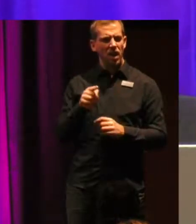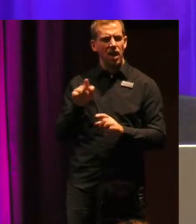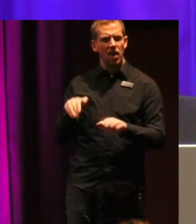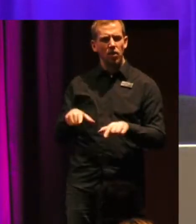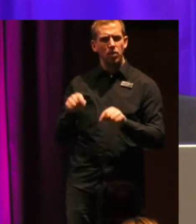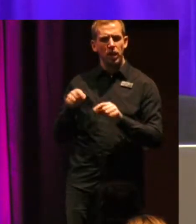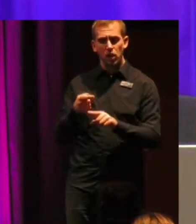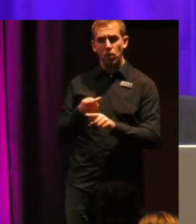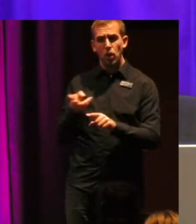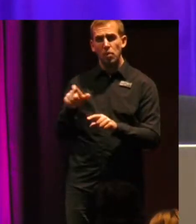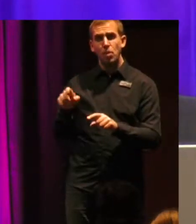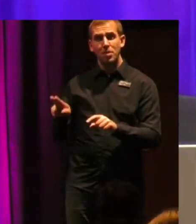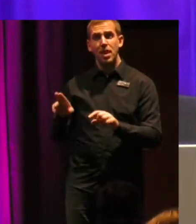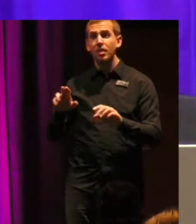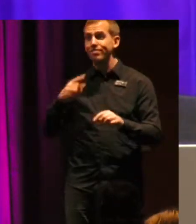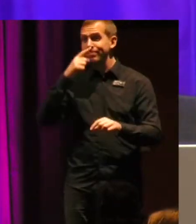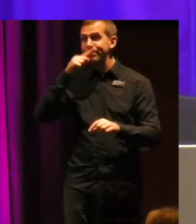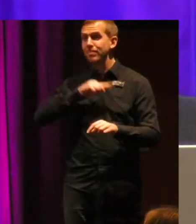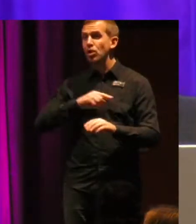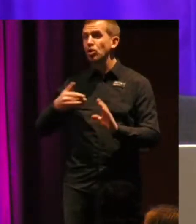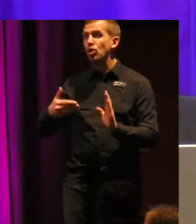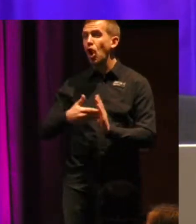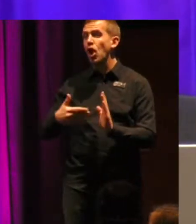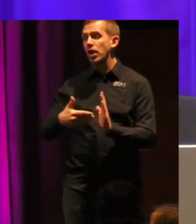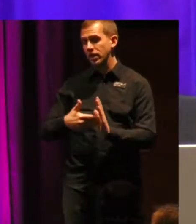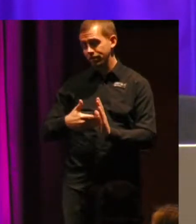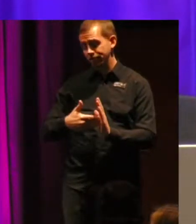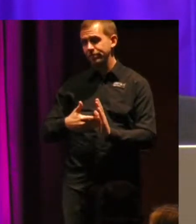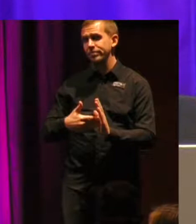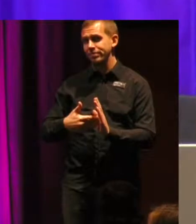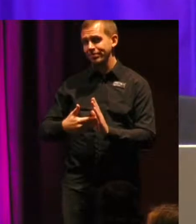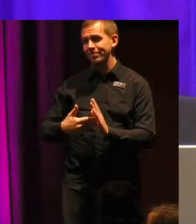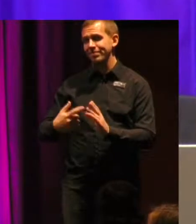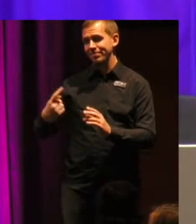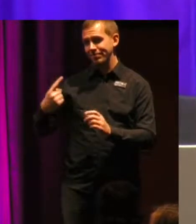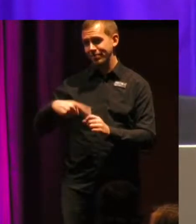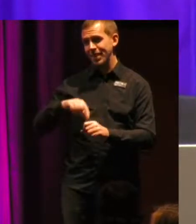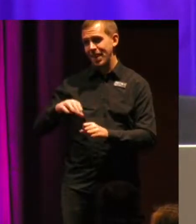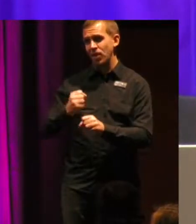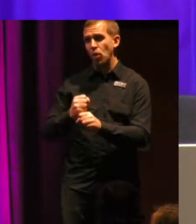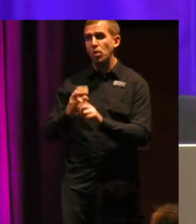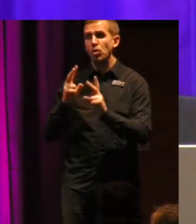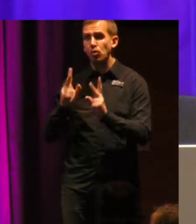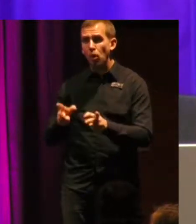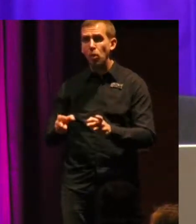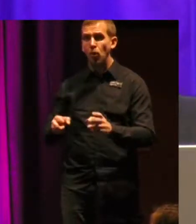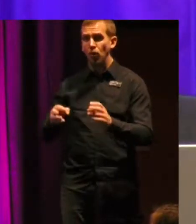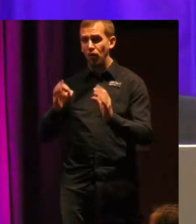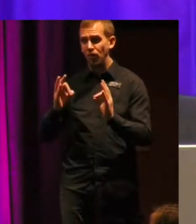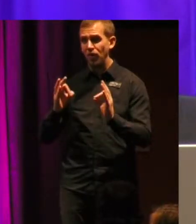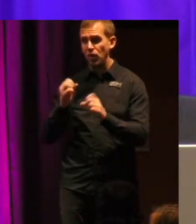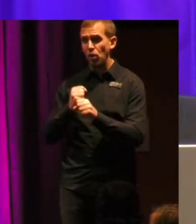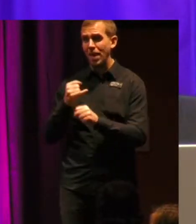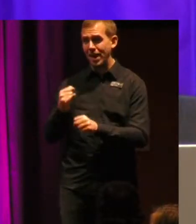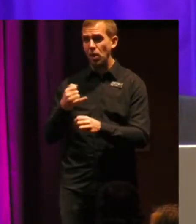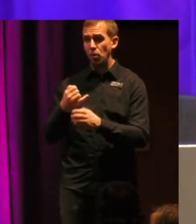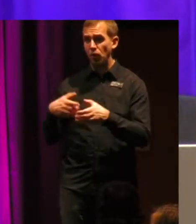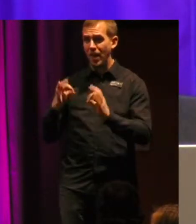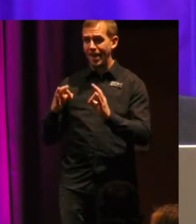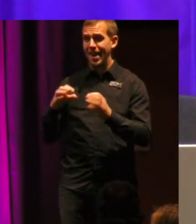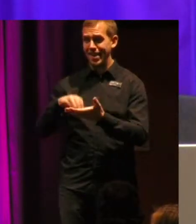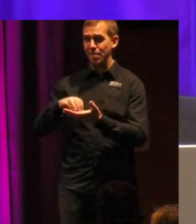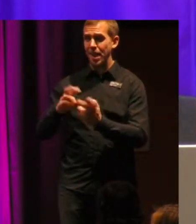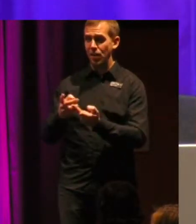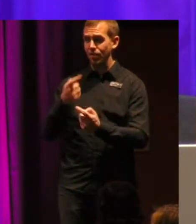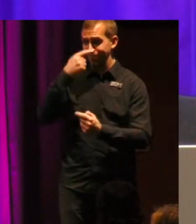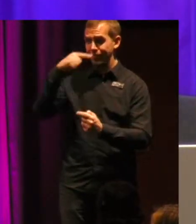been injured in their line of work as a public servant. And there